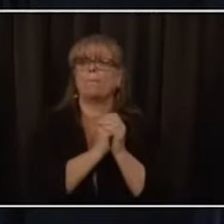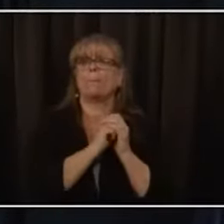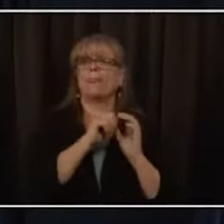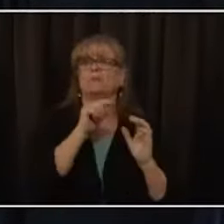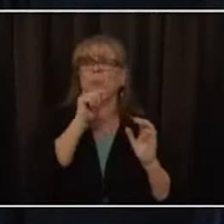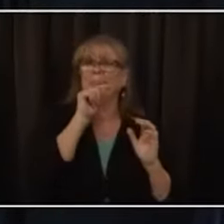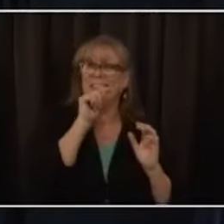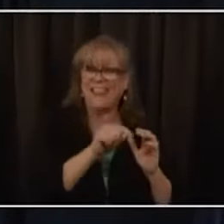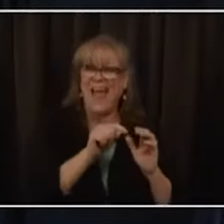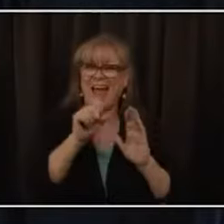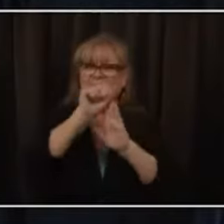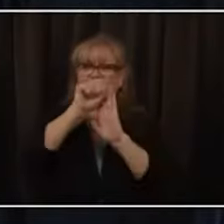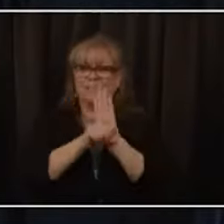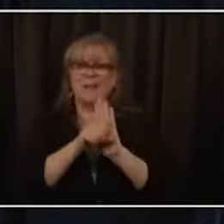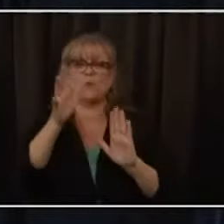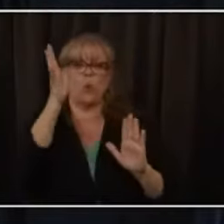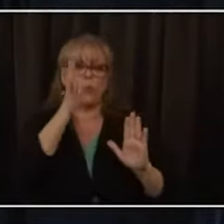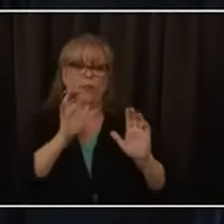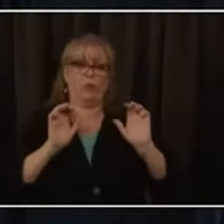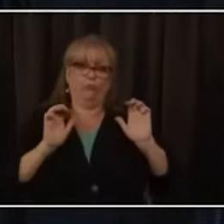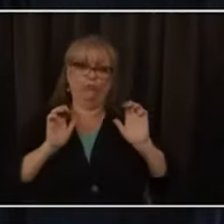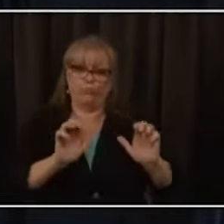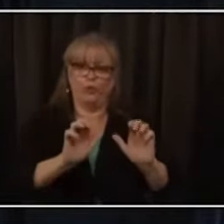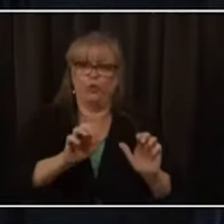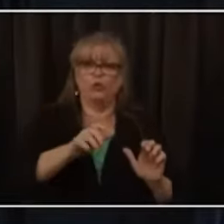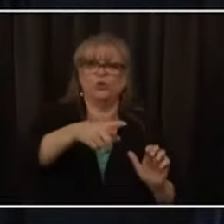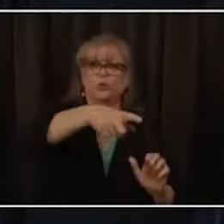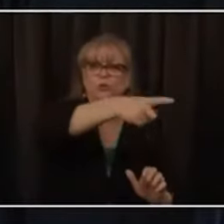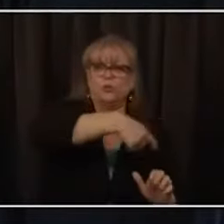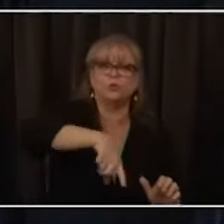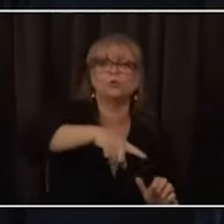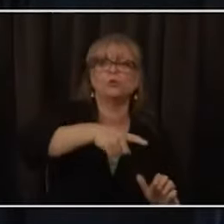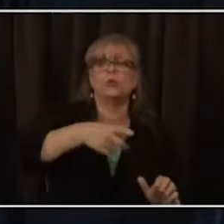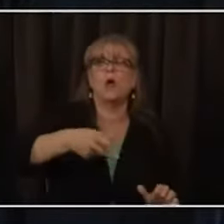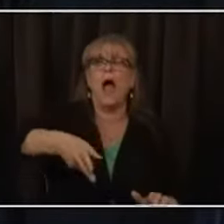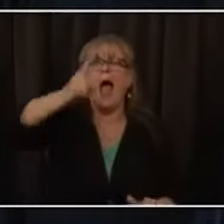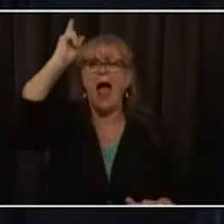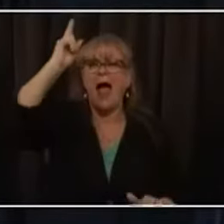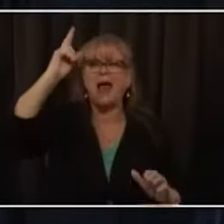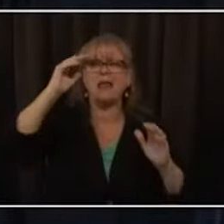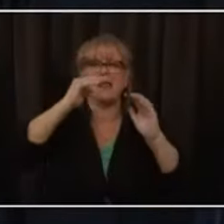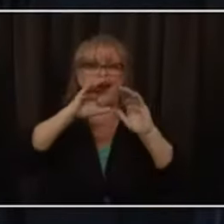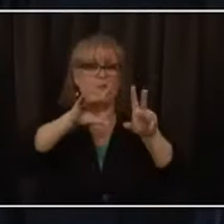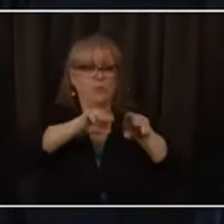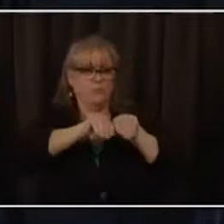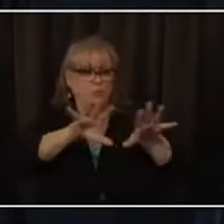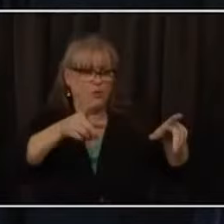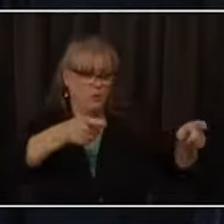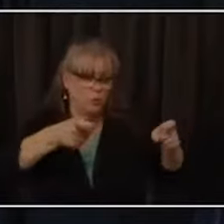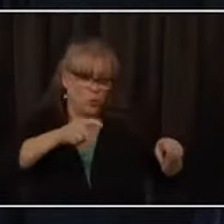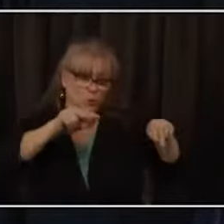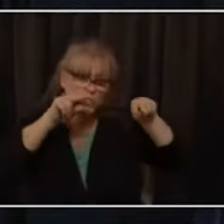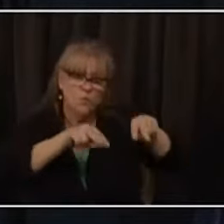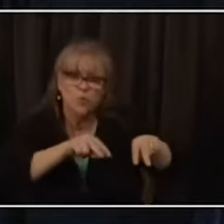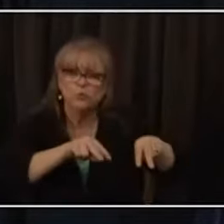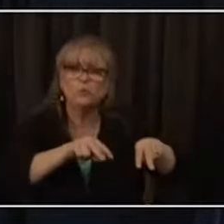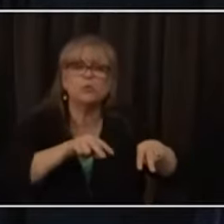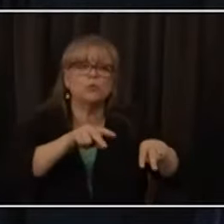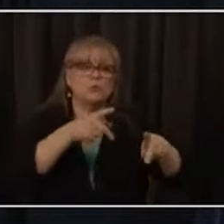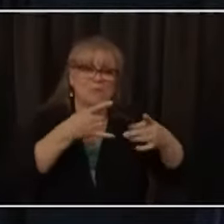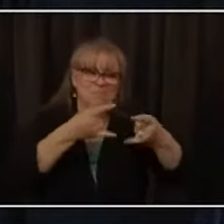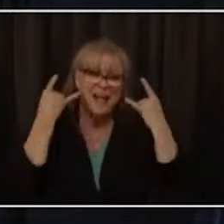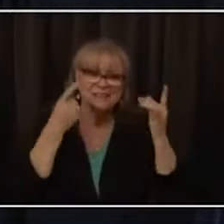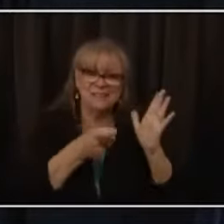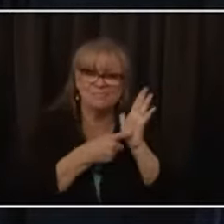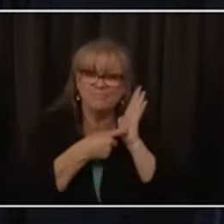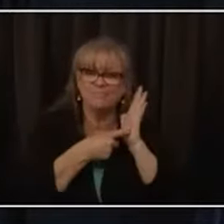that result in high levels of transmission control through key policies, such as our statewide mask order, and implementing a